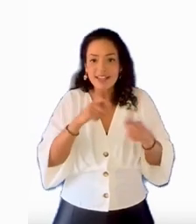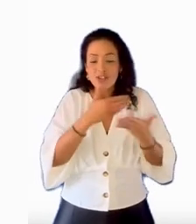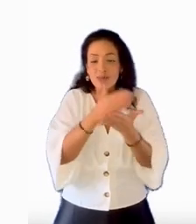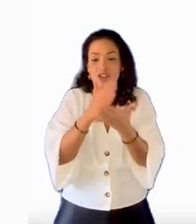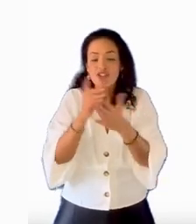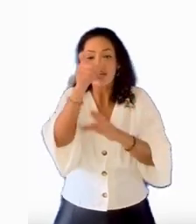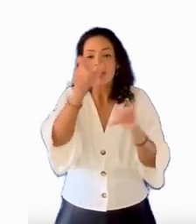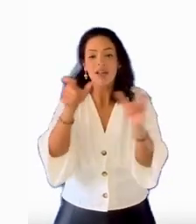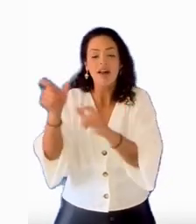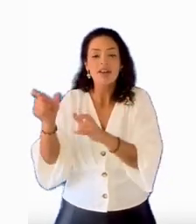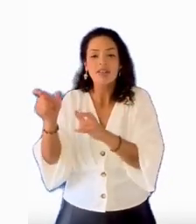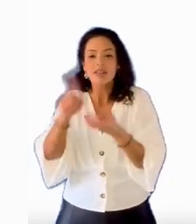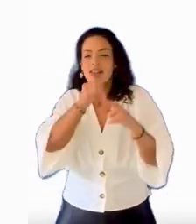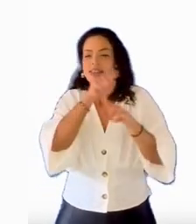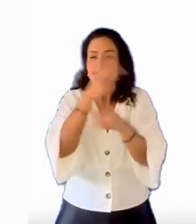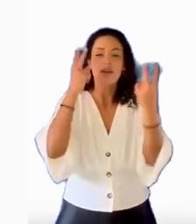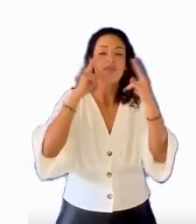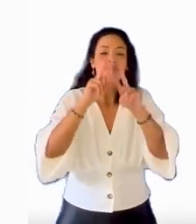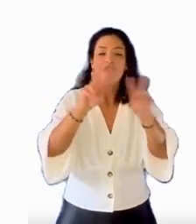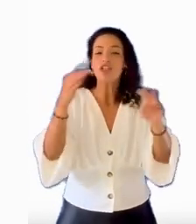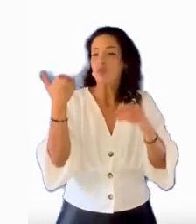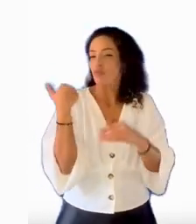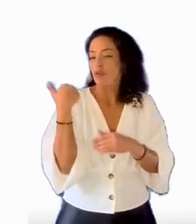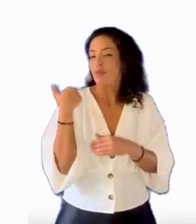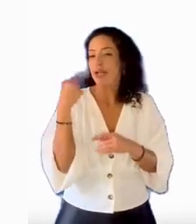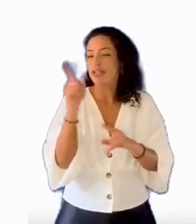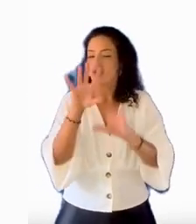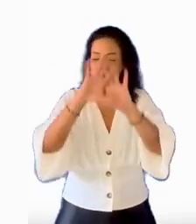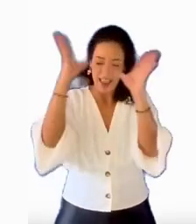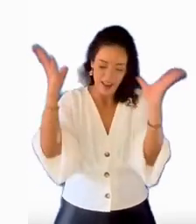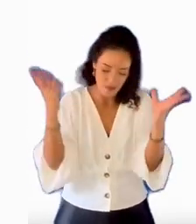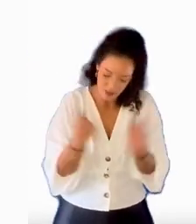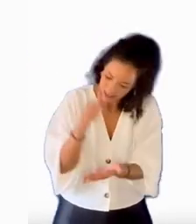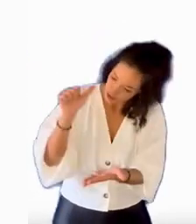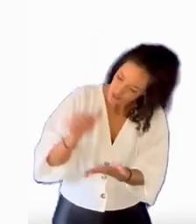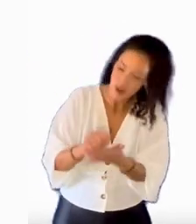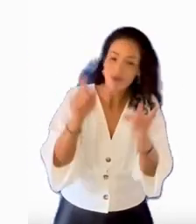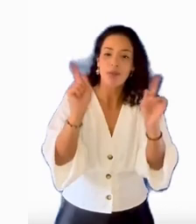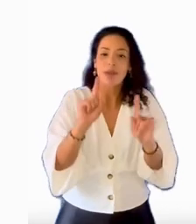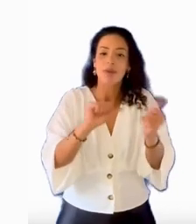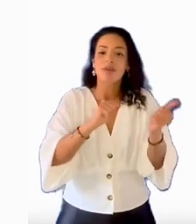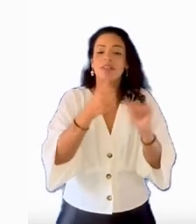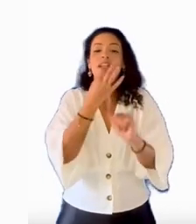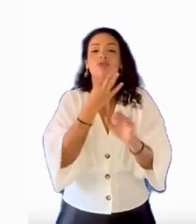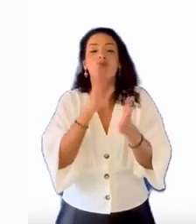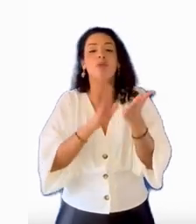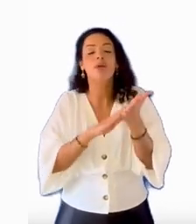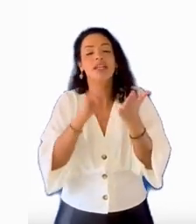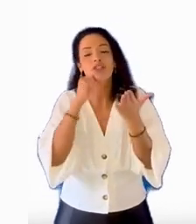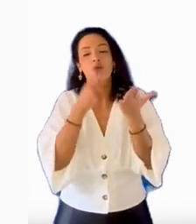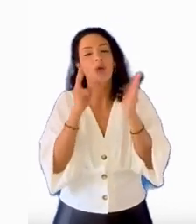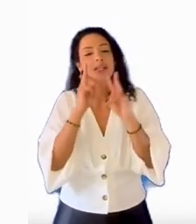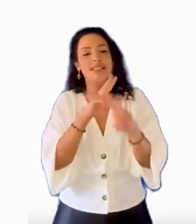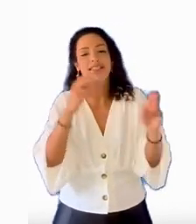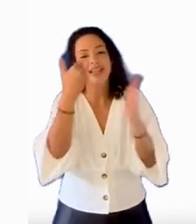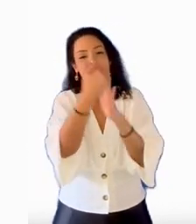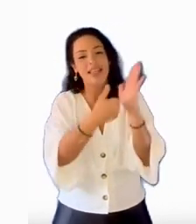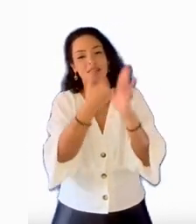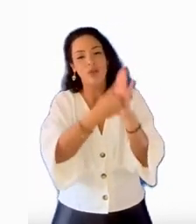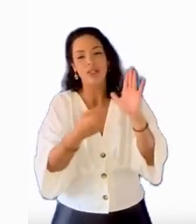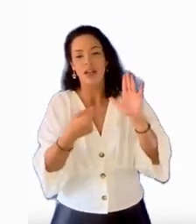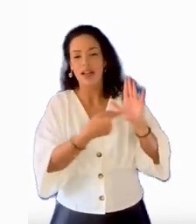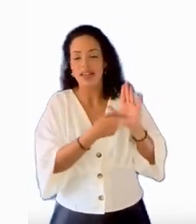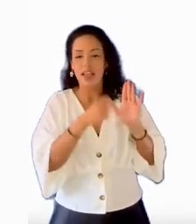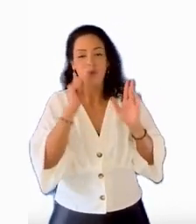the aspiration that they would act as visual reminders of all that was right with them. Over the next few minutes, these illustrations will appear on your screen for